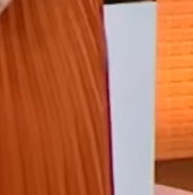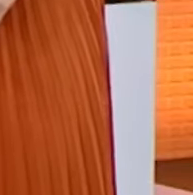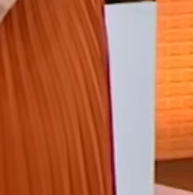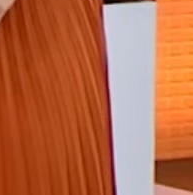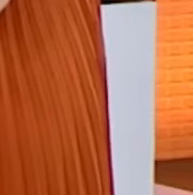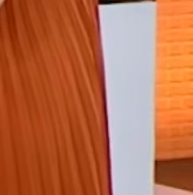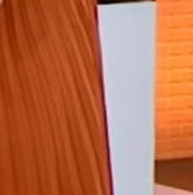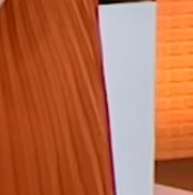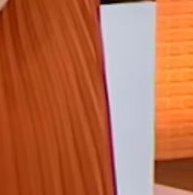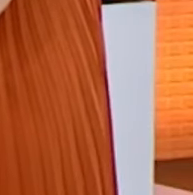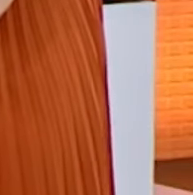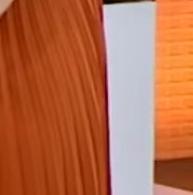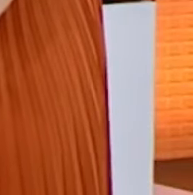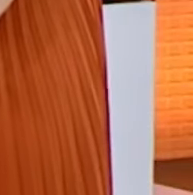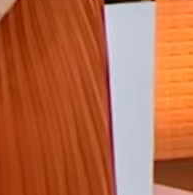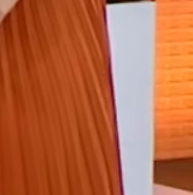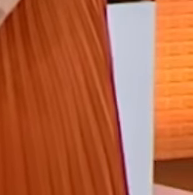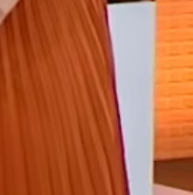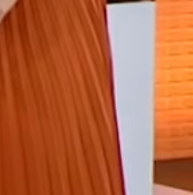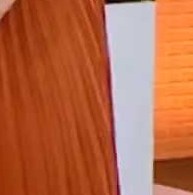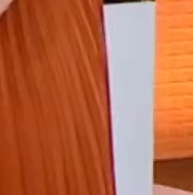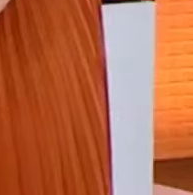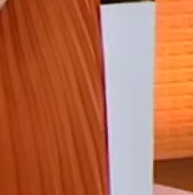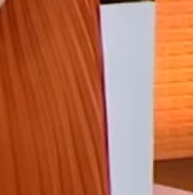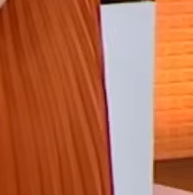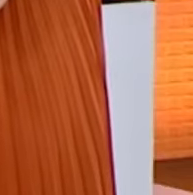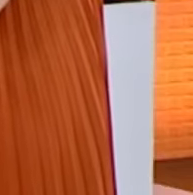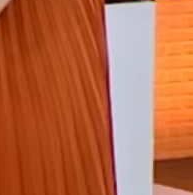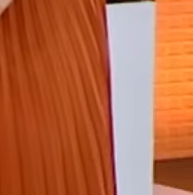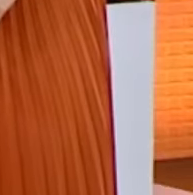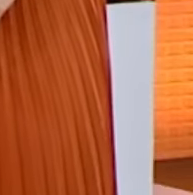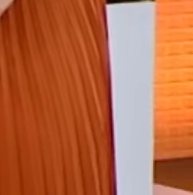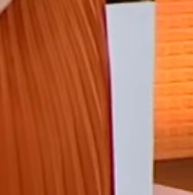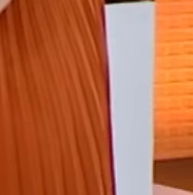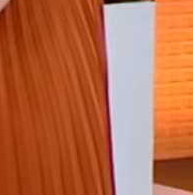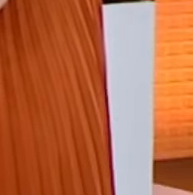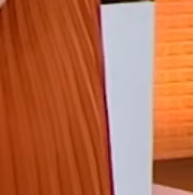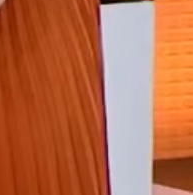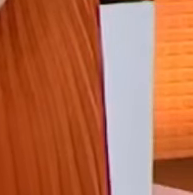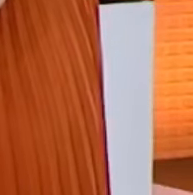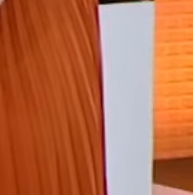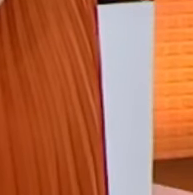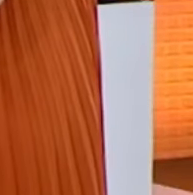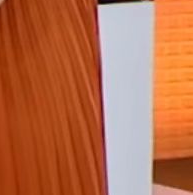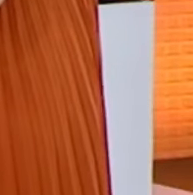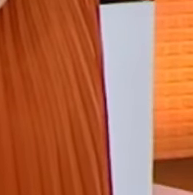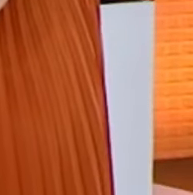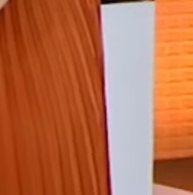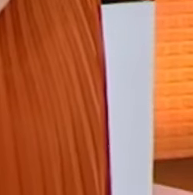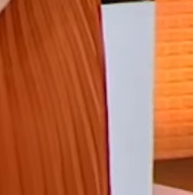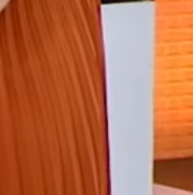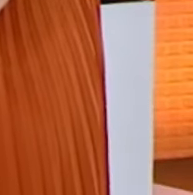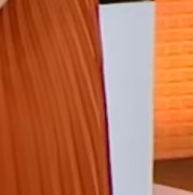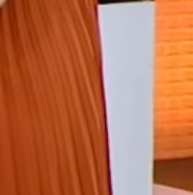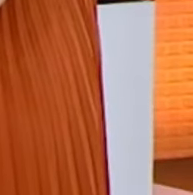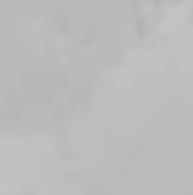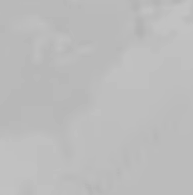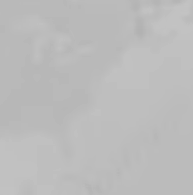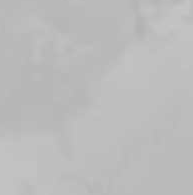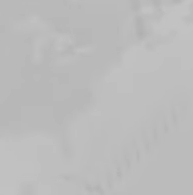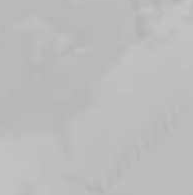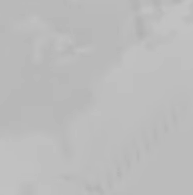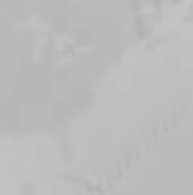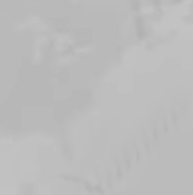YouTube. Sa mga kapuso abroad, subaybayan niyo po kami sa GMA Pinoy TV at sa www.gmanews.tv.